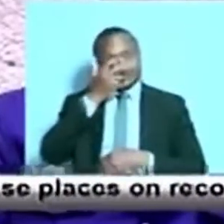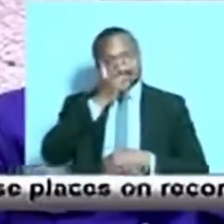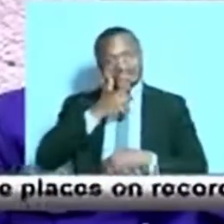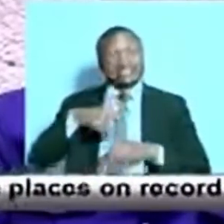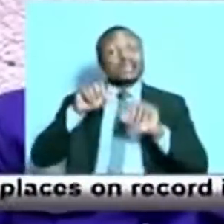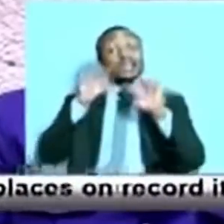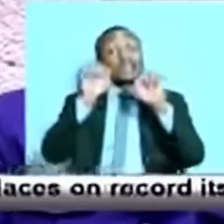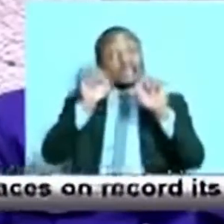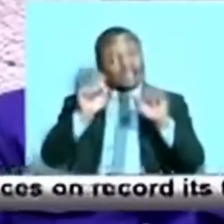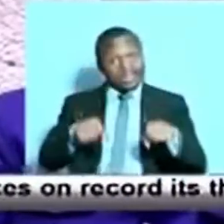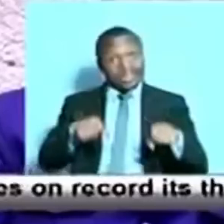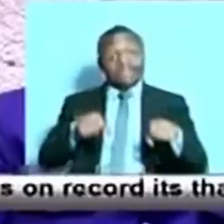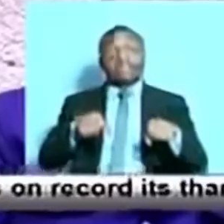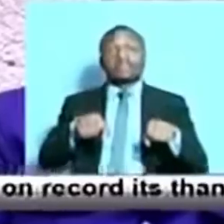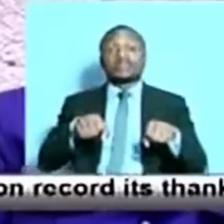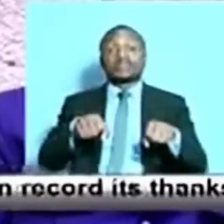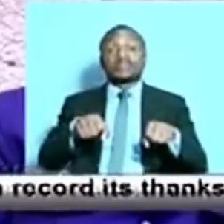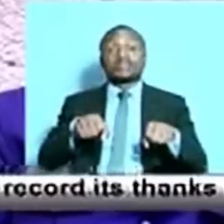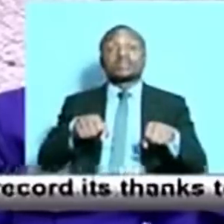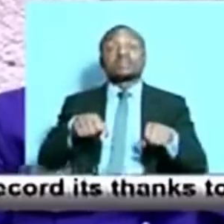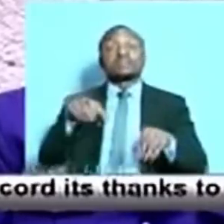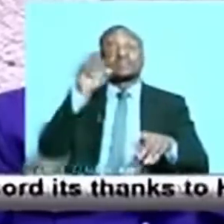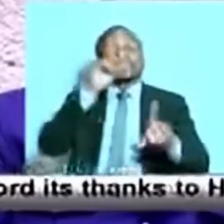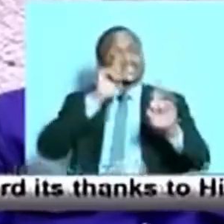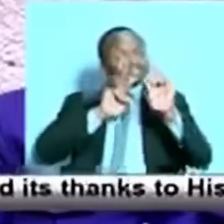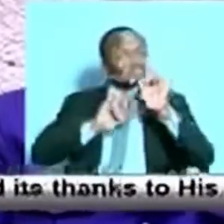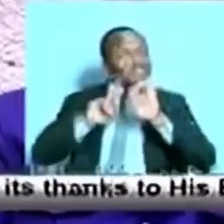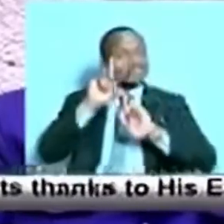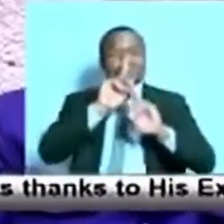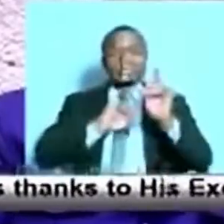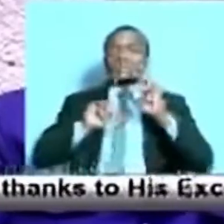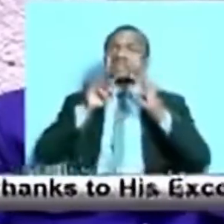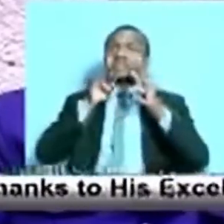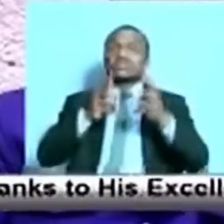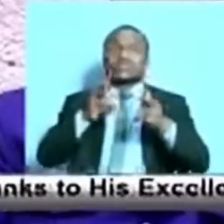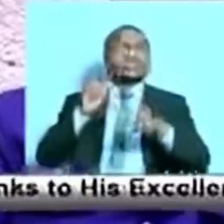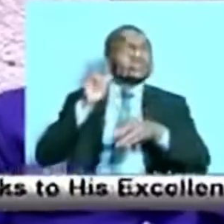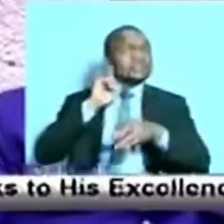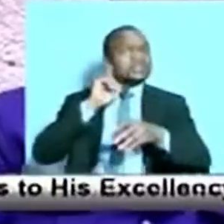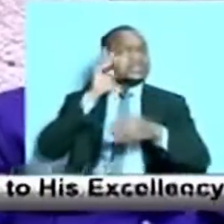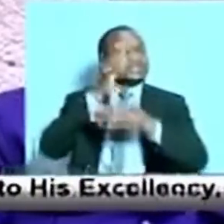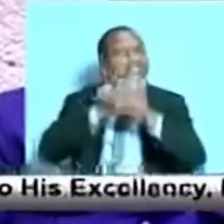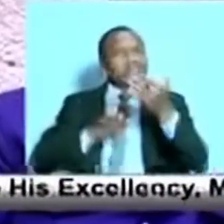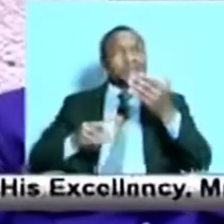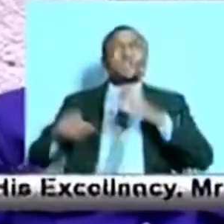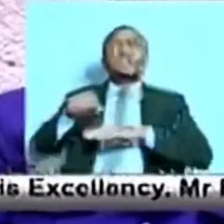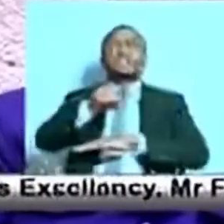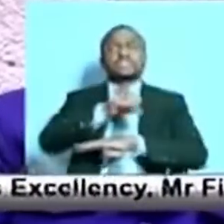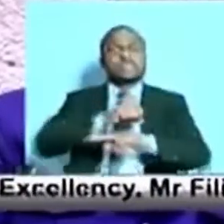could be turned in the manner that I have heard from some very senior,